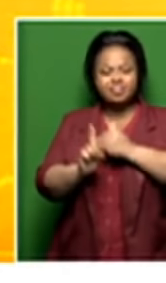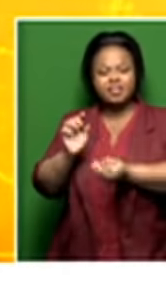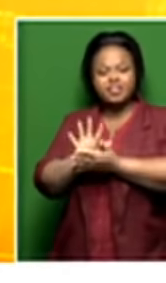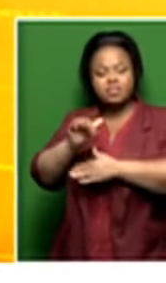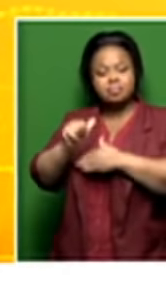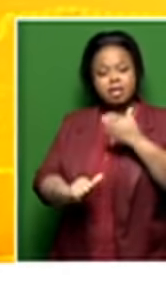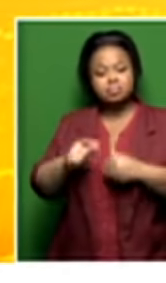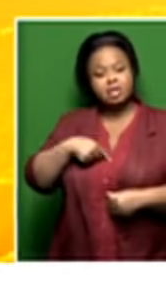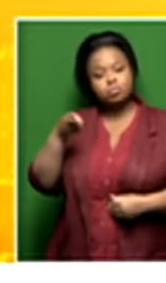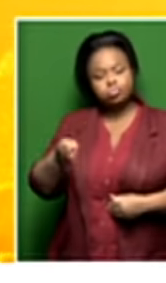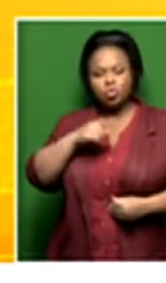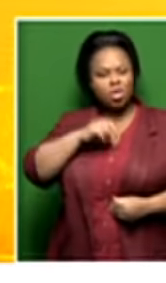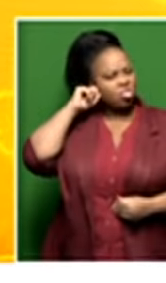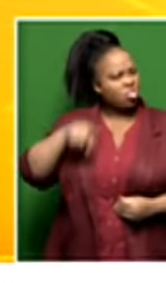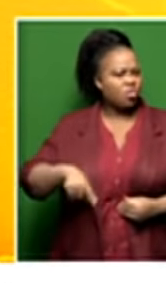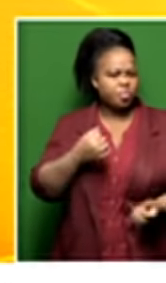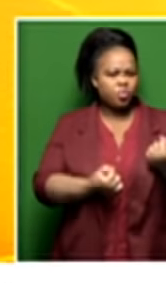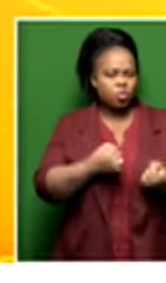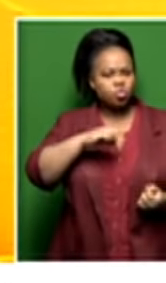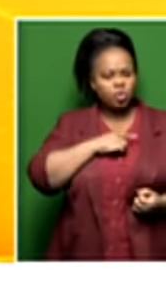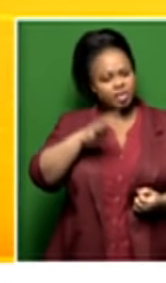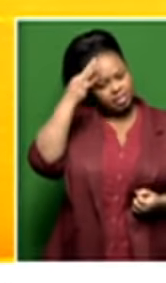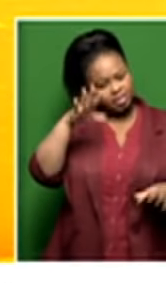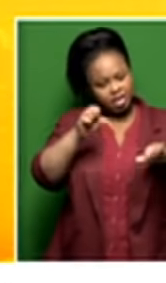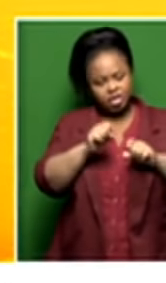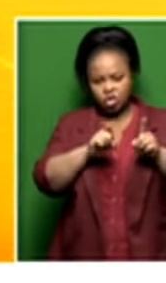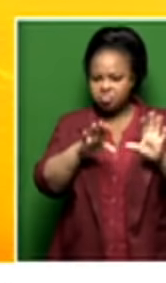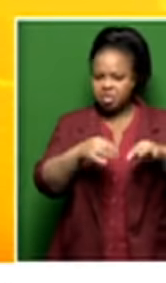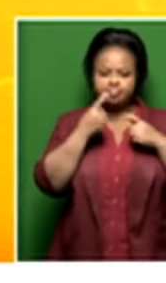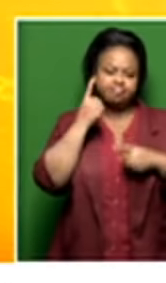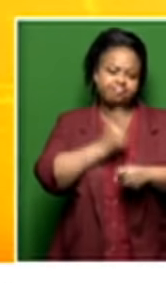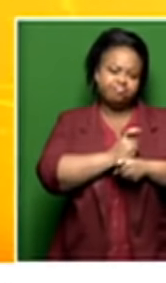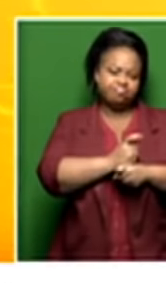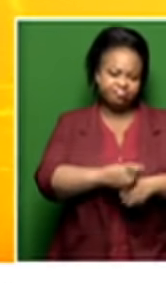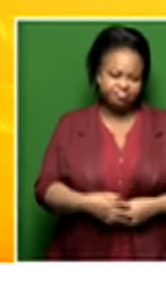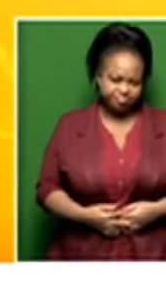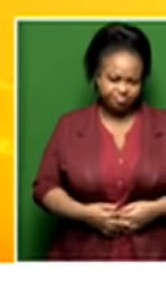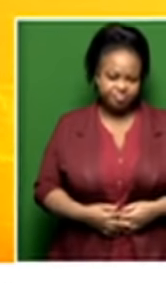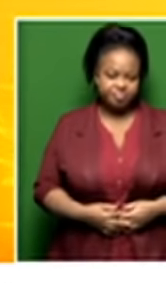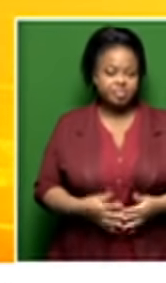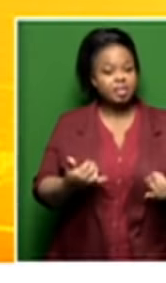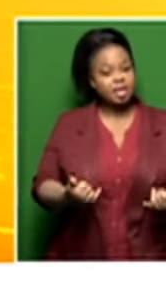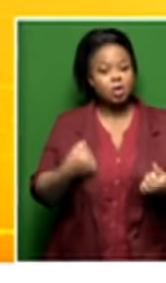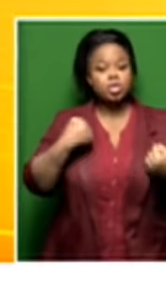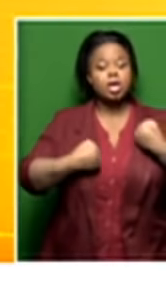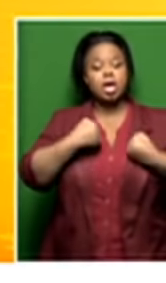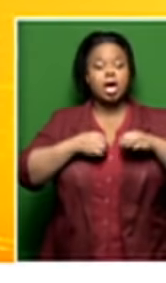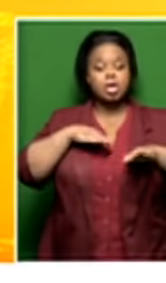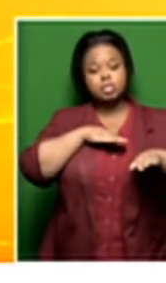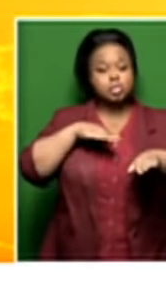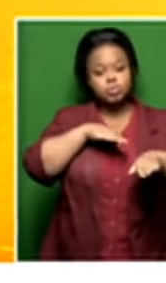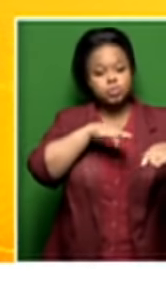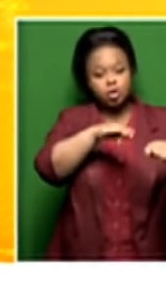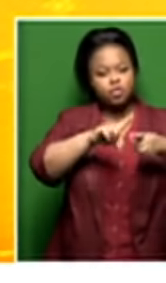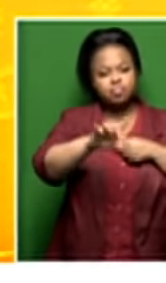months in jail for contempt of court after he failed to attend hearings of the state capture inquiry. The convoy taking Zuma